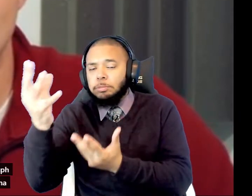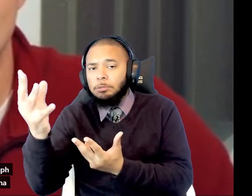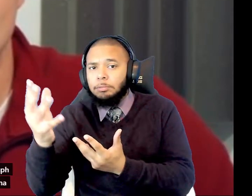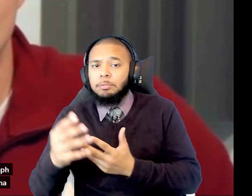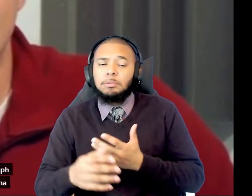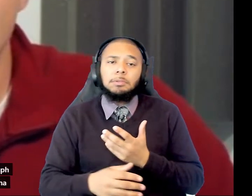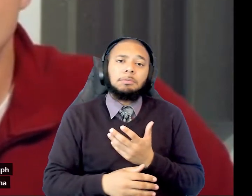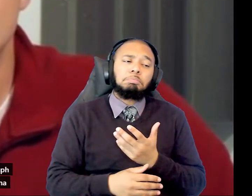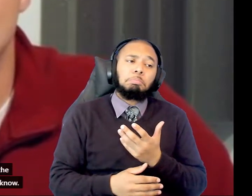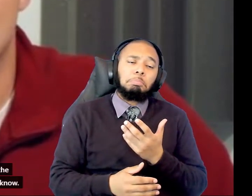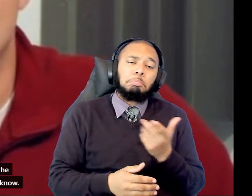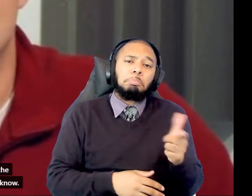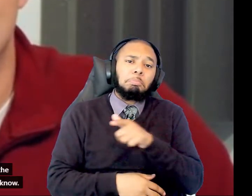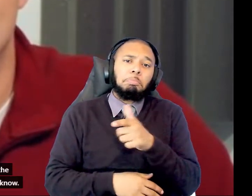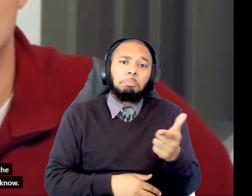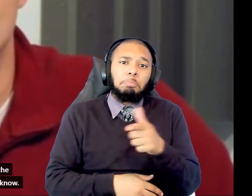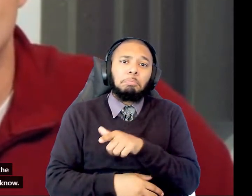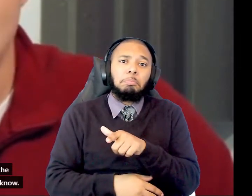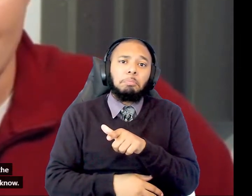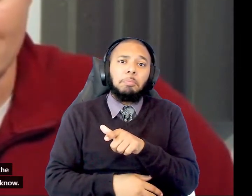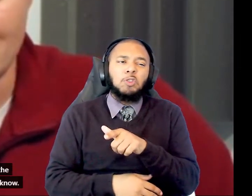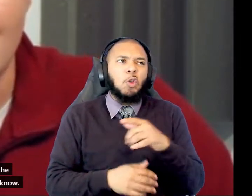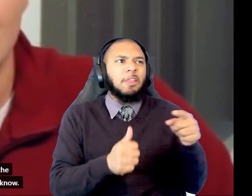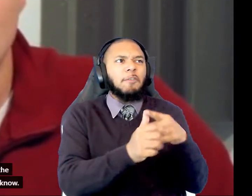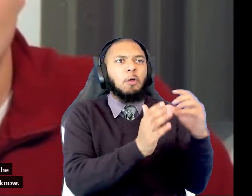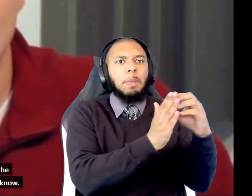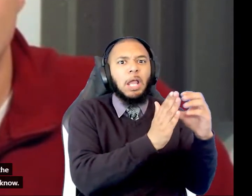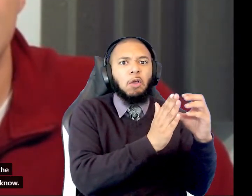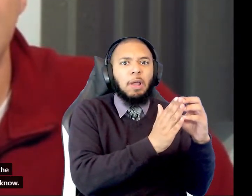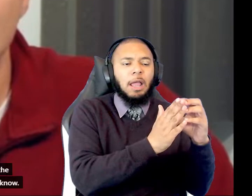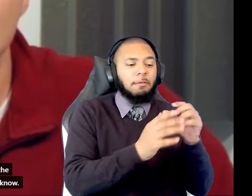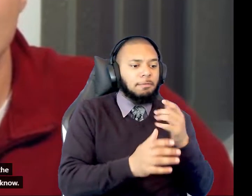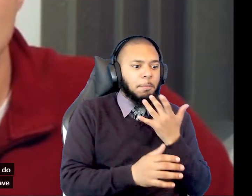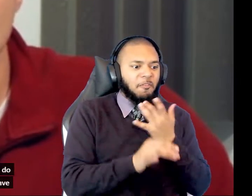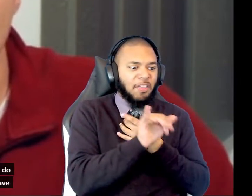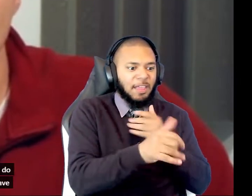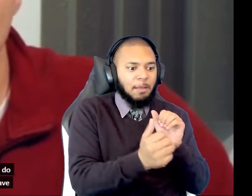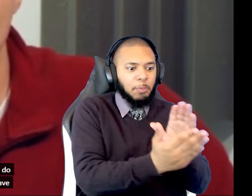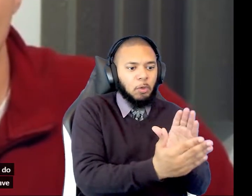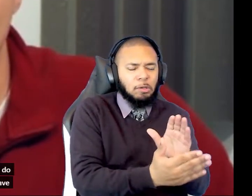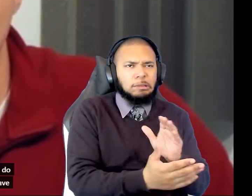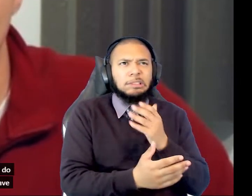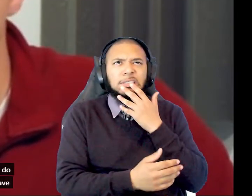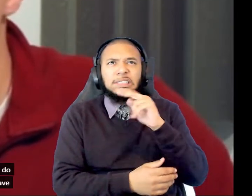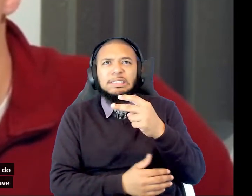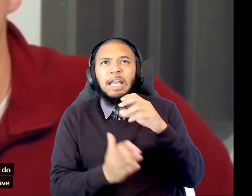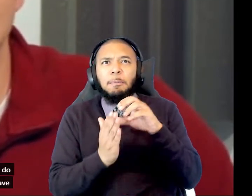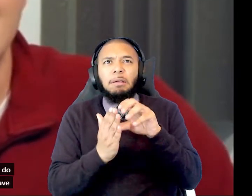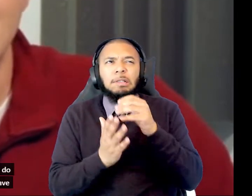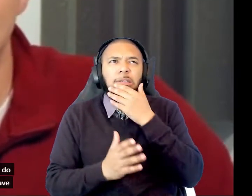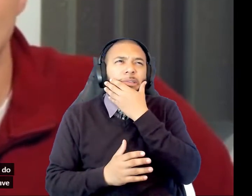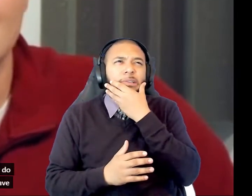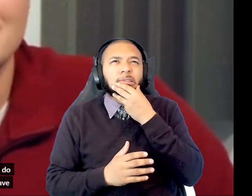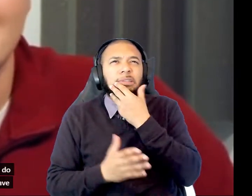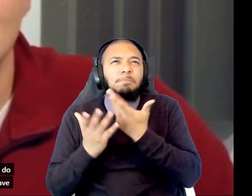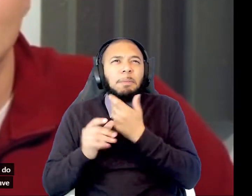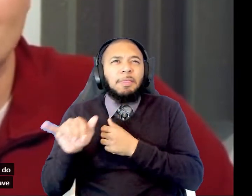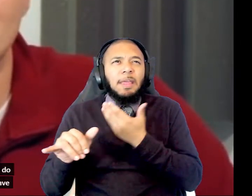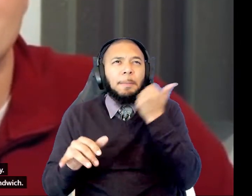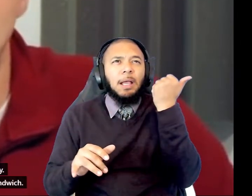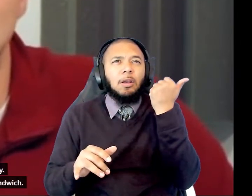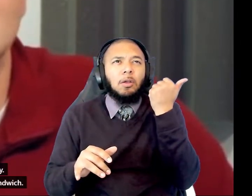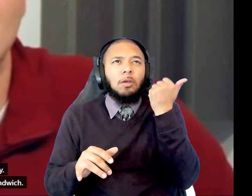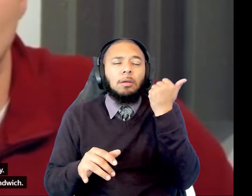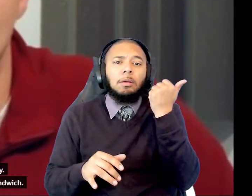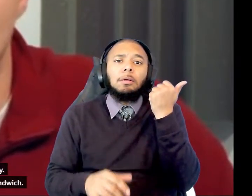the essay, you're like, I'm going to use my argument sandwich. And the second body paragraph, you're like, I don't know, maybe a data dump's better. They do not have to be the same.